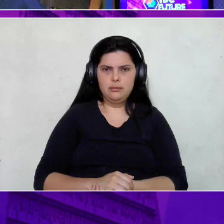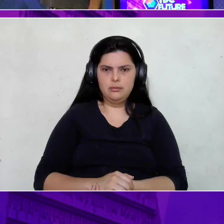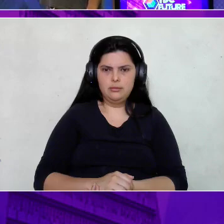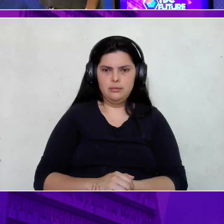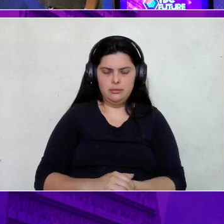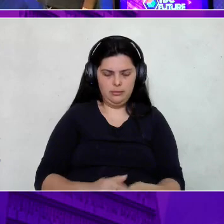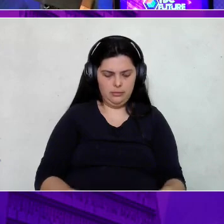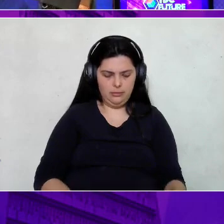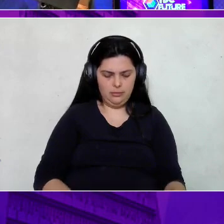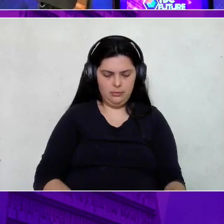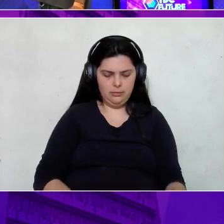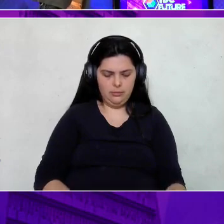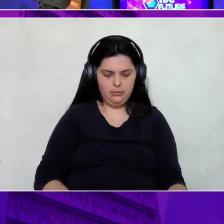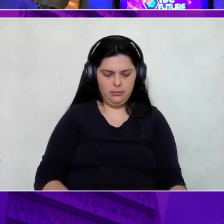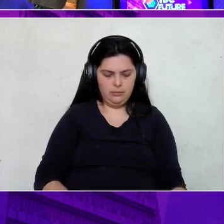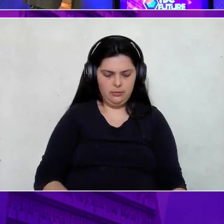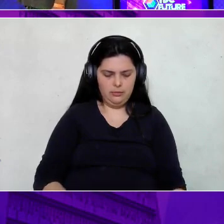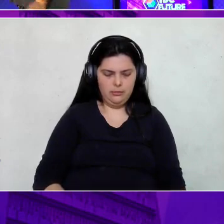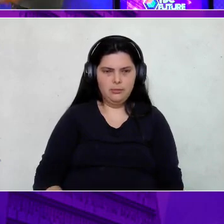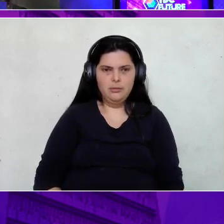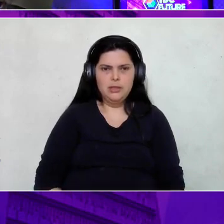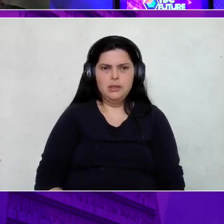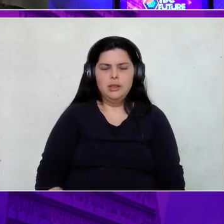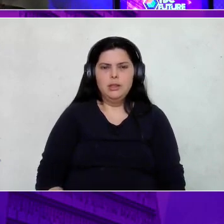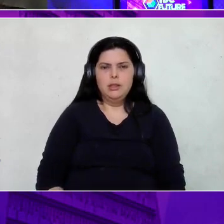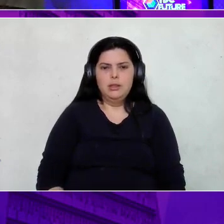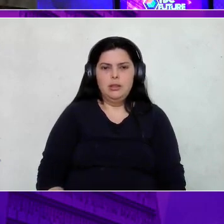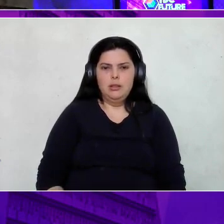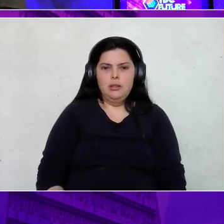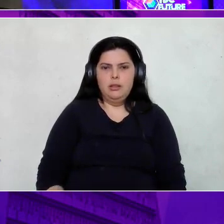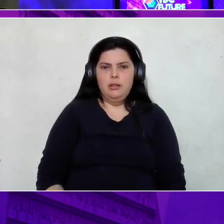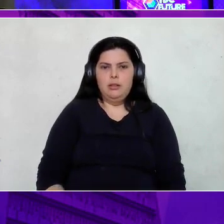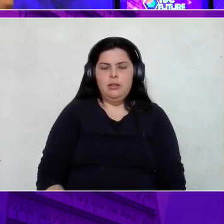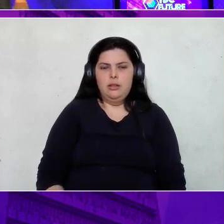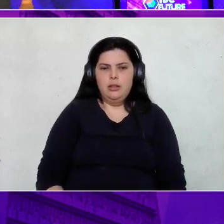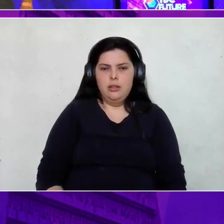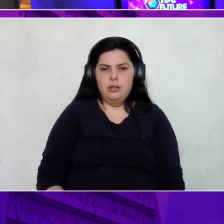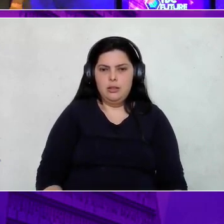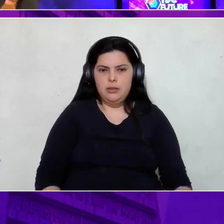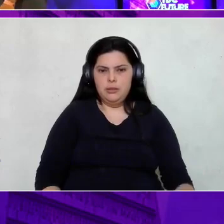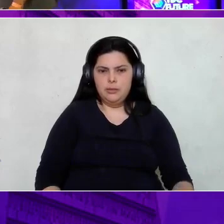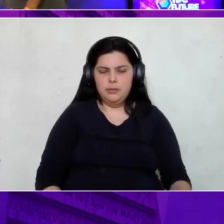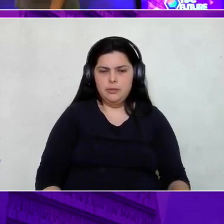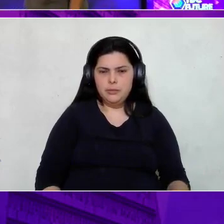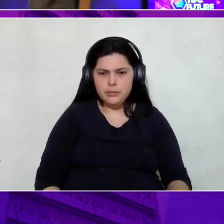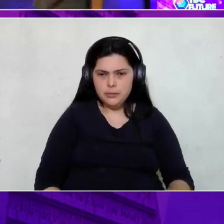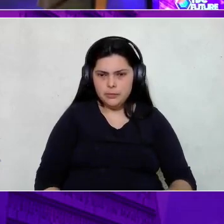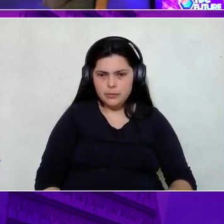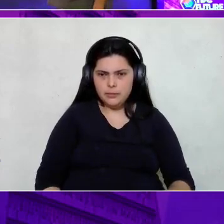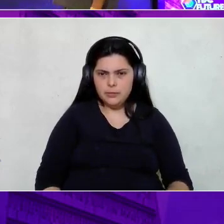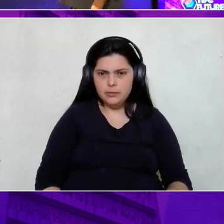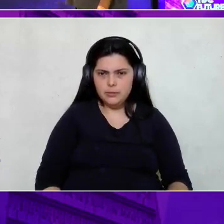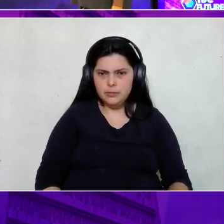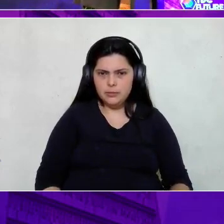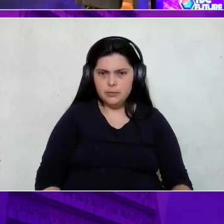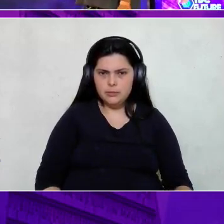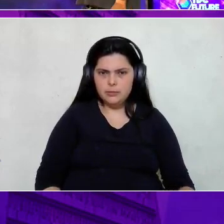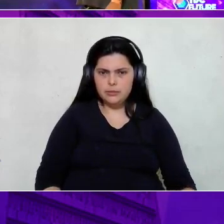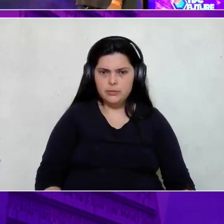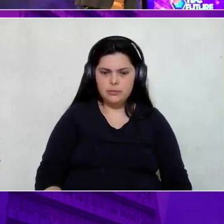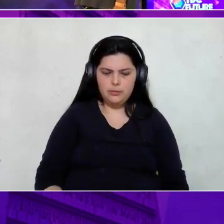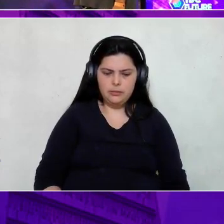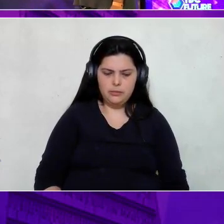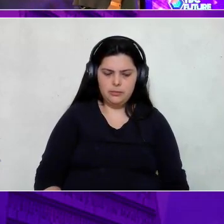a transformation program to bring back motivation, entrepreneurship, and speediness. This was